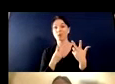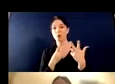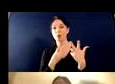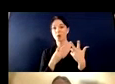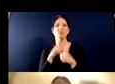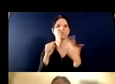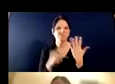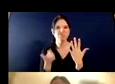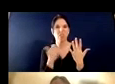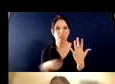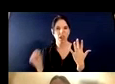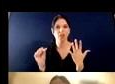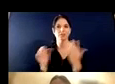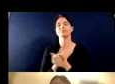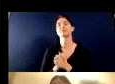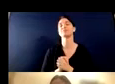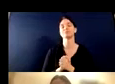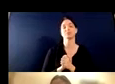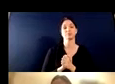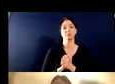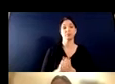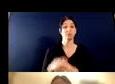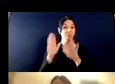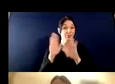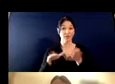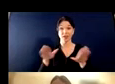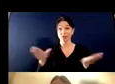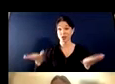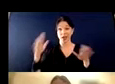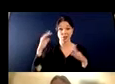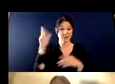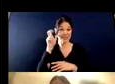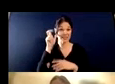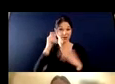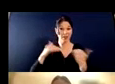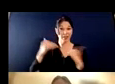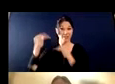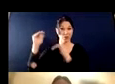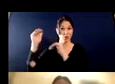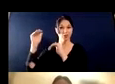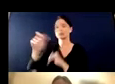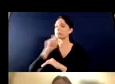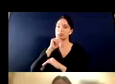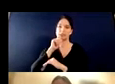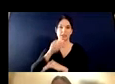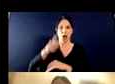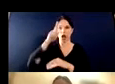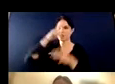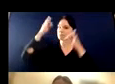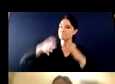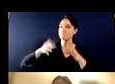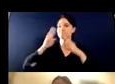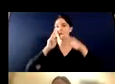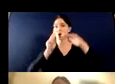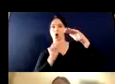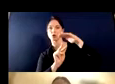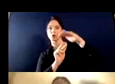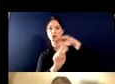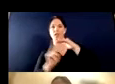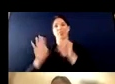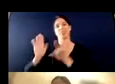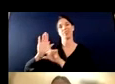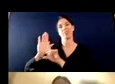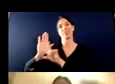hearing levels do not determine or predict your child's development. It doesn't predict their language development,